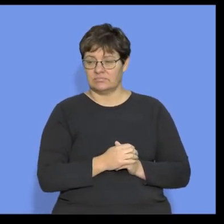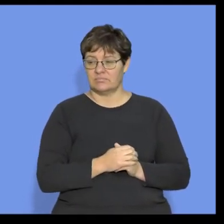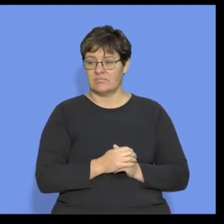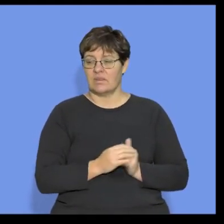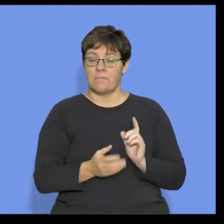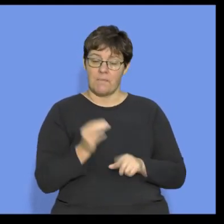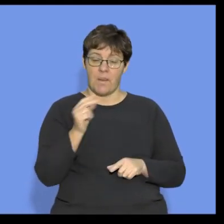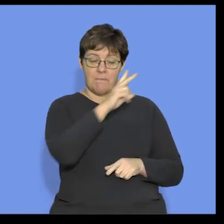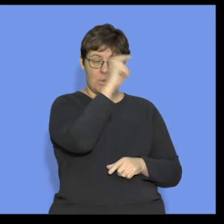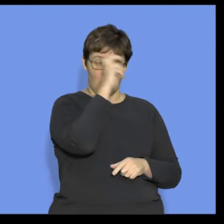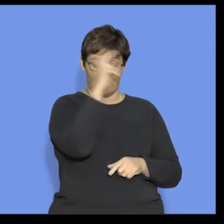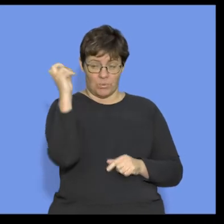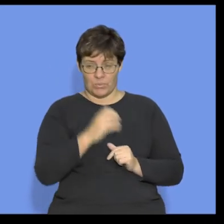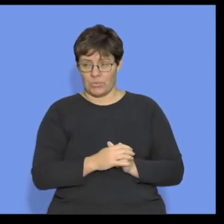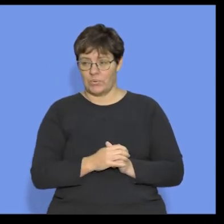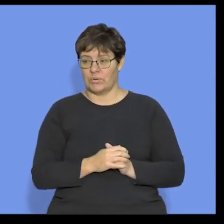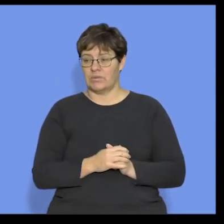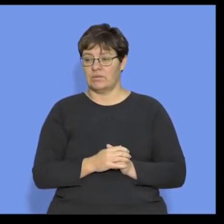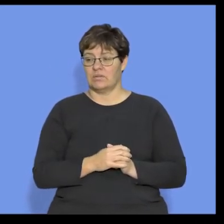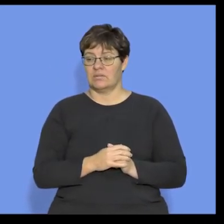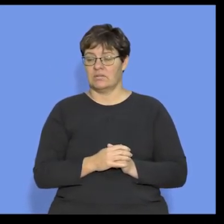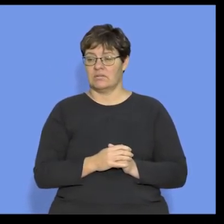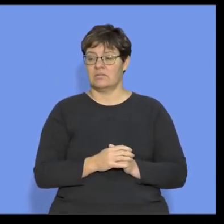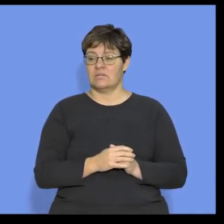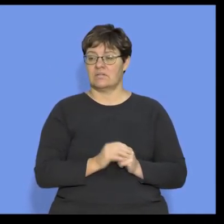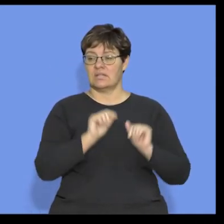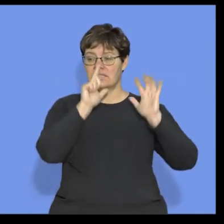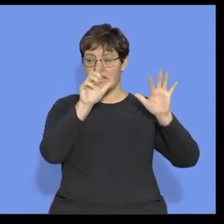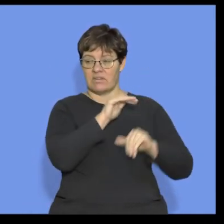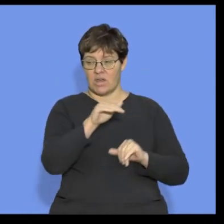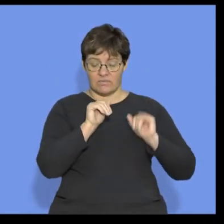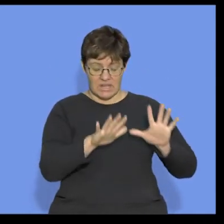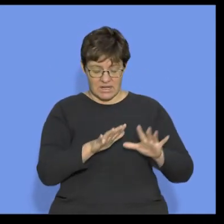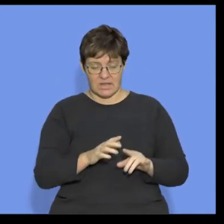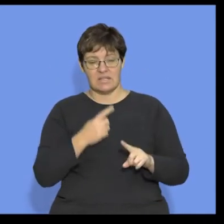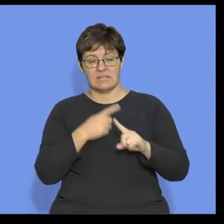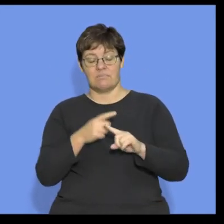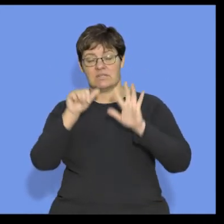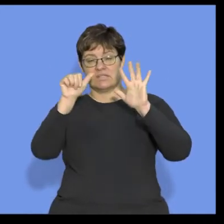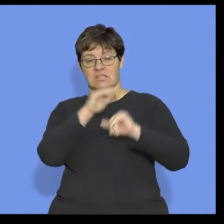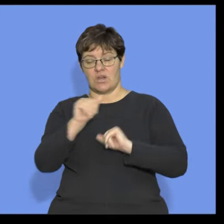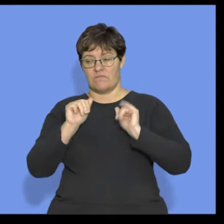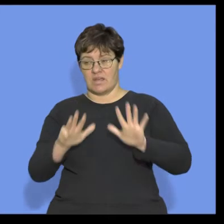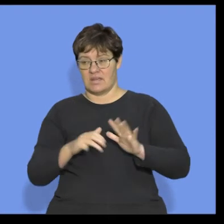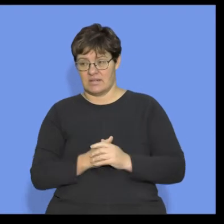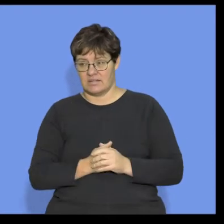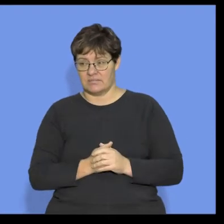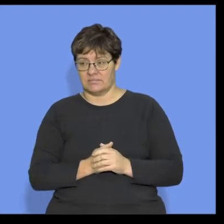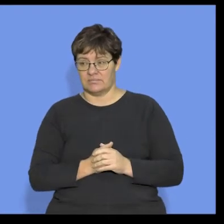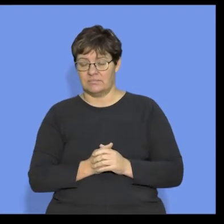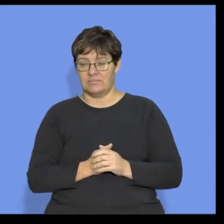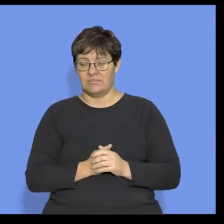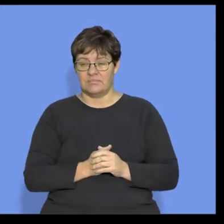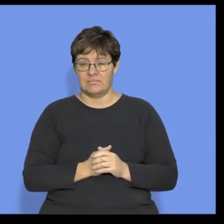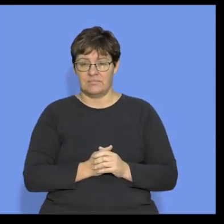90. The probability of getting blue, that is the line, and this is what you get all